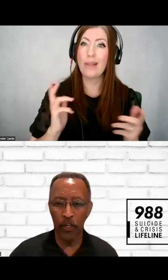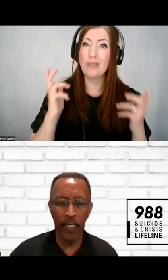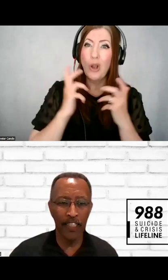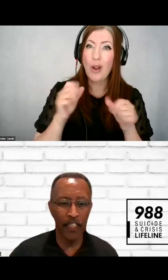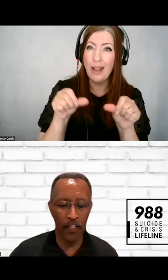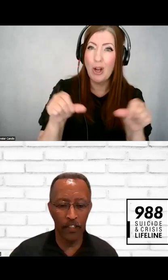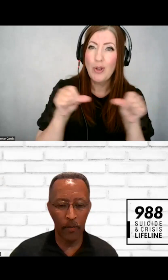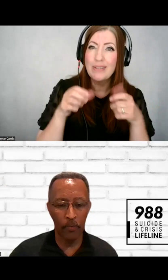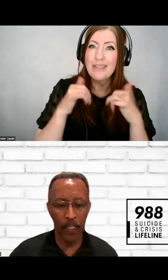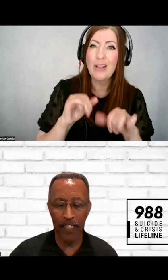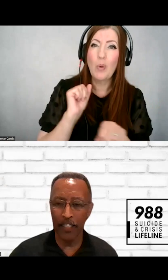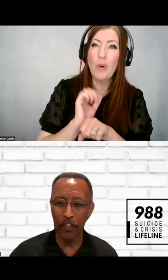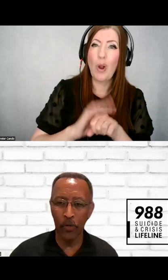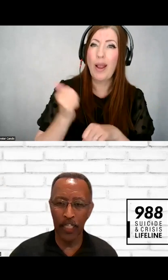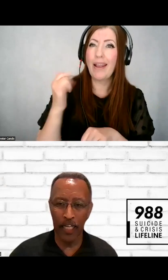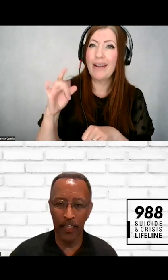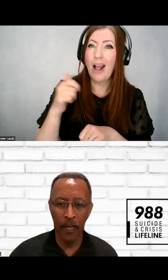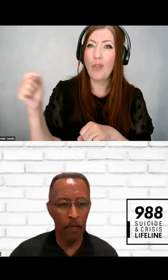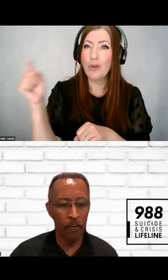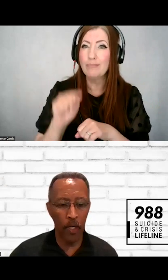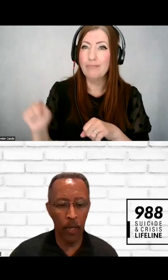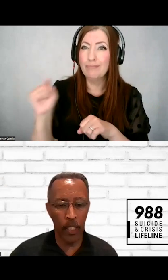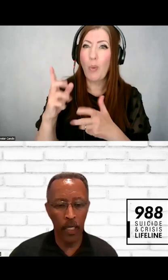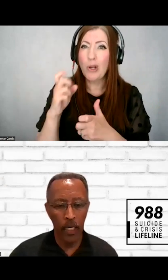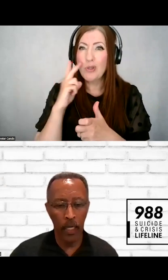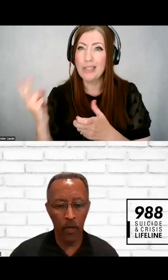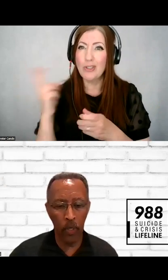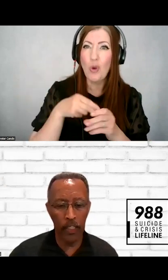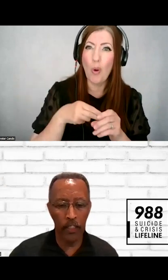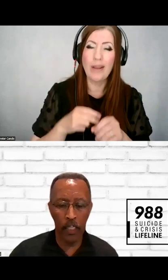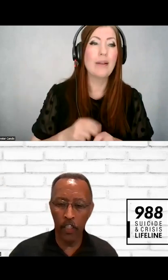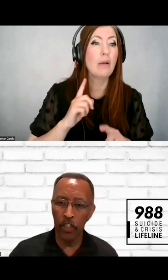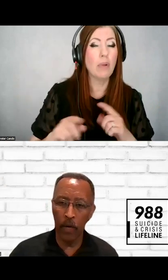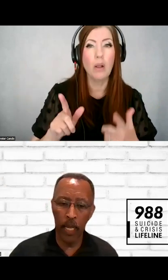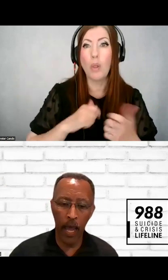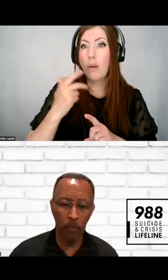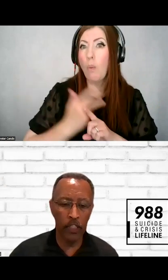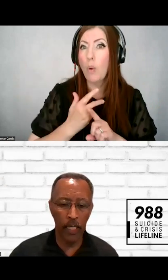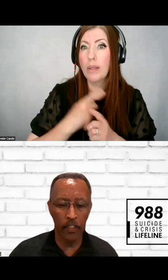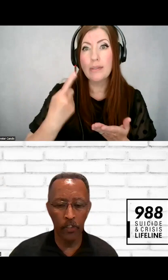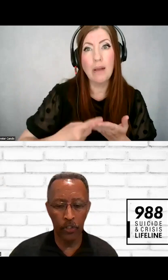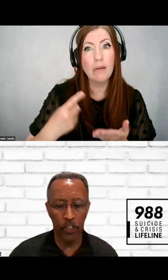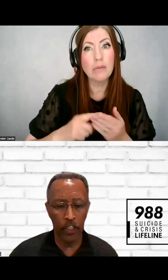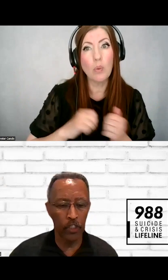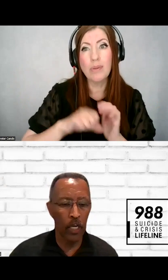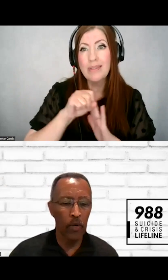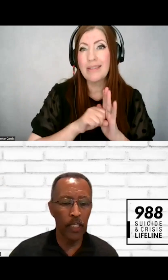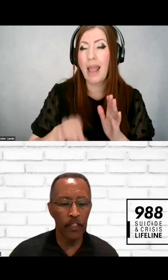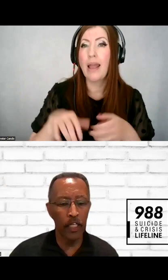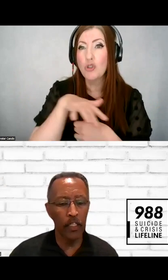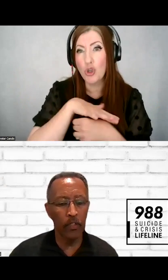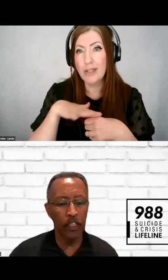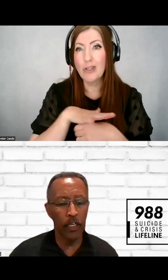still working on 18 others that we would like to see join in. But very quickly, in our quarterly discussions that we have with states and jurisdictions,